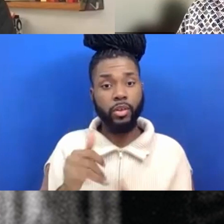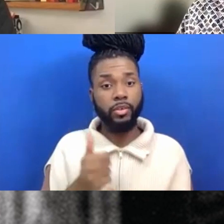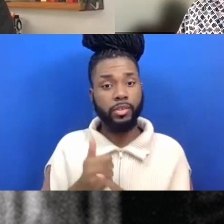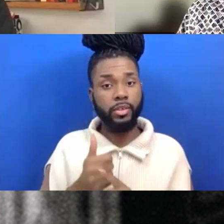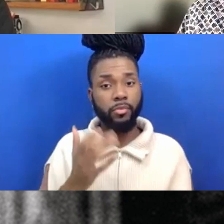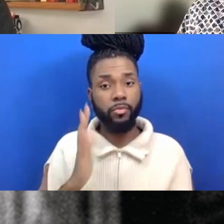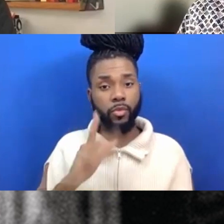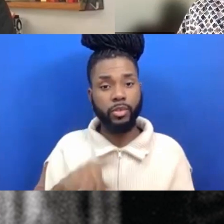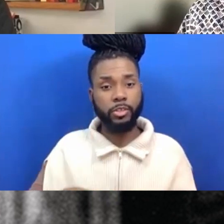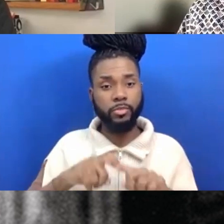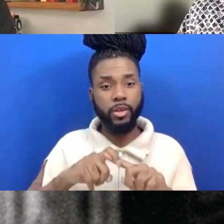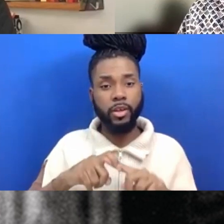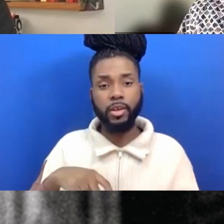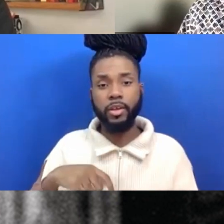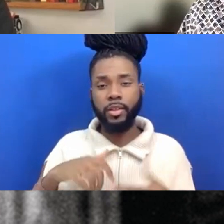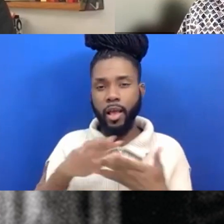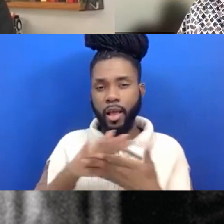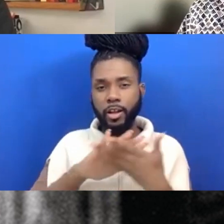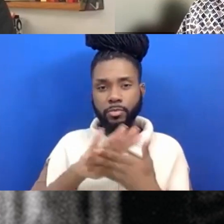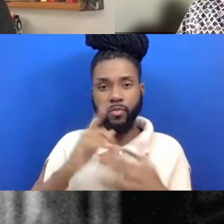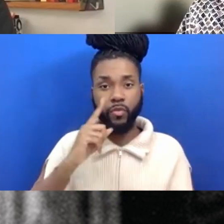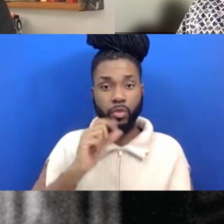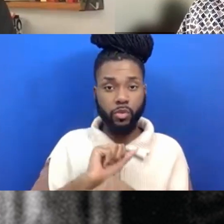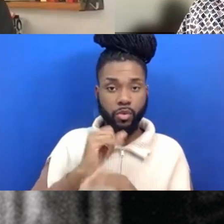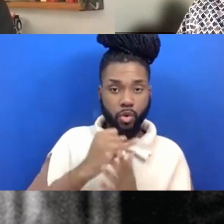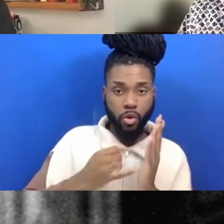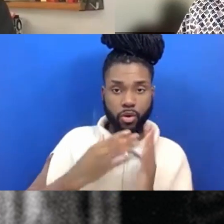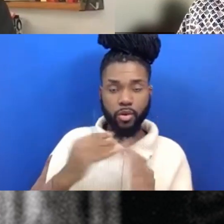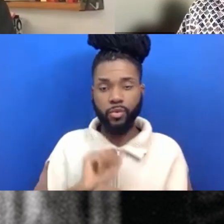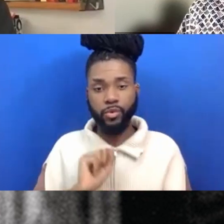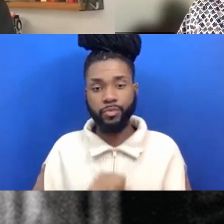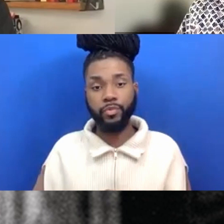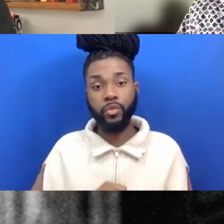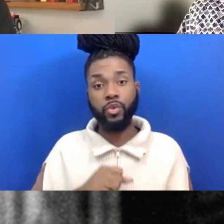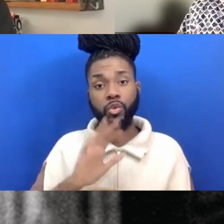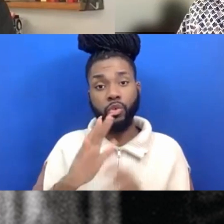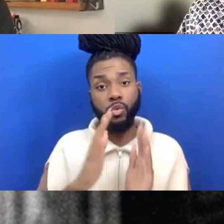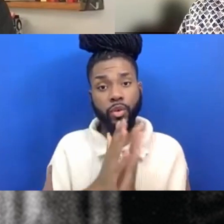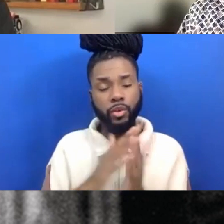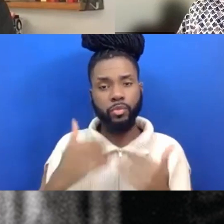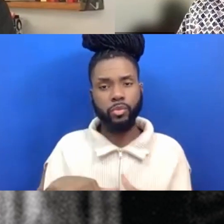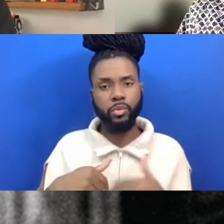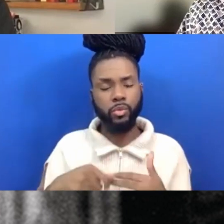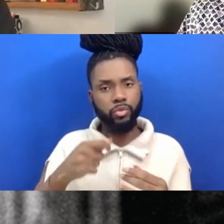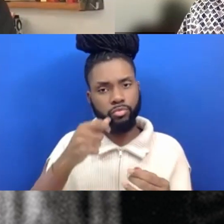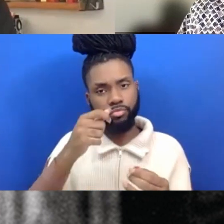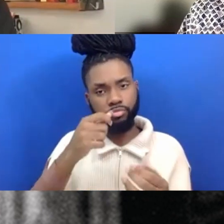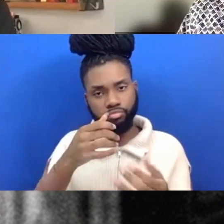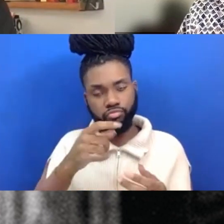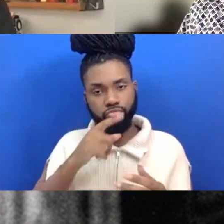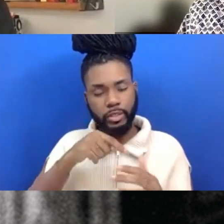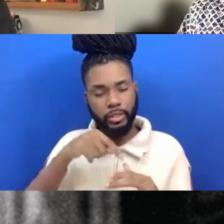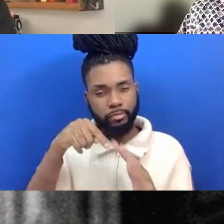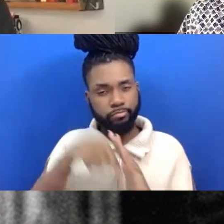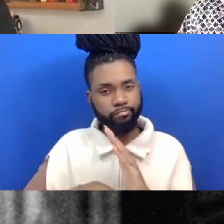the animacy of the art and the work. Your readings are generative and expansive inquiries that demonstrate